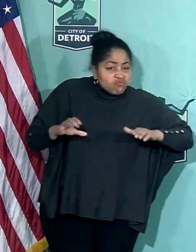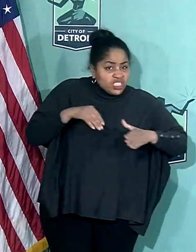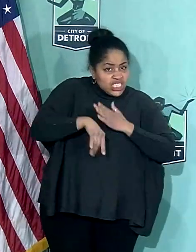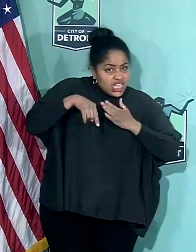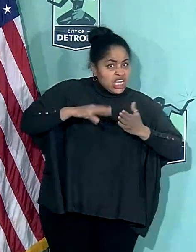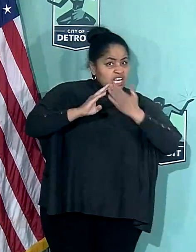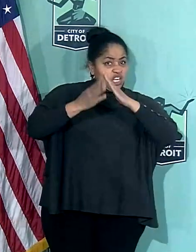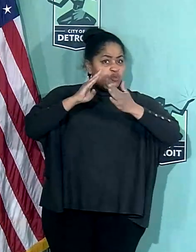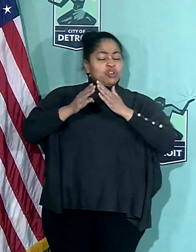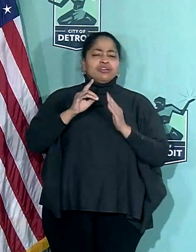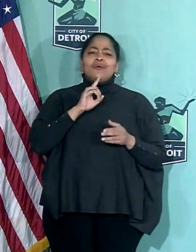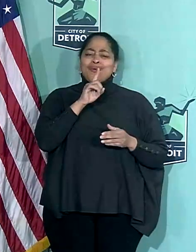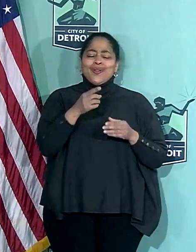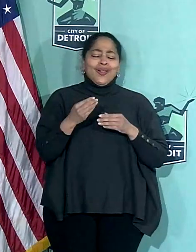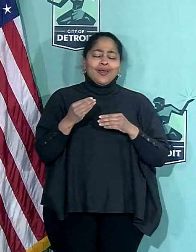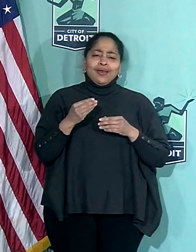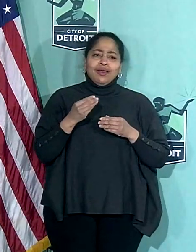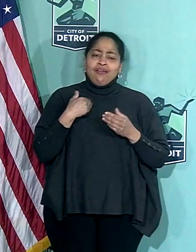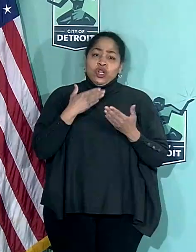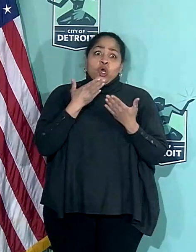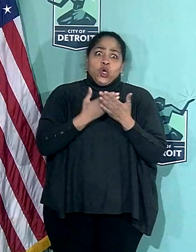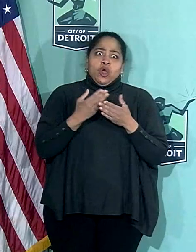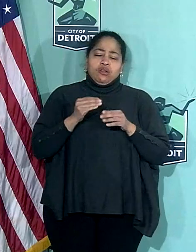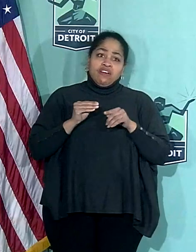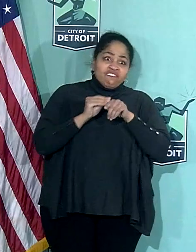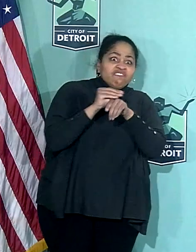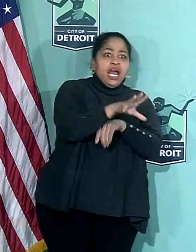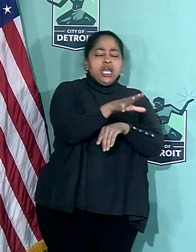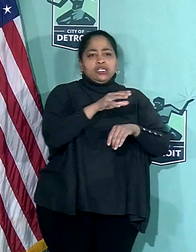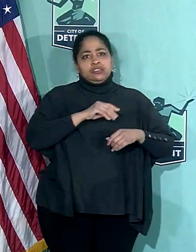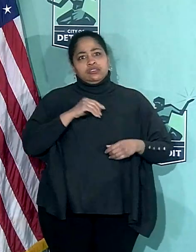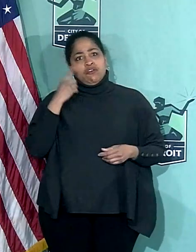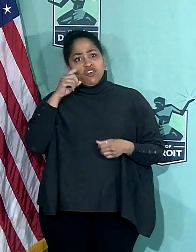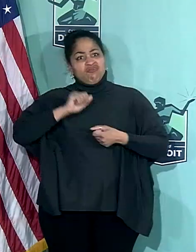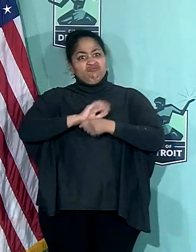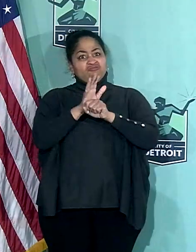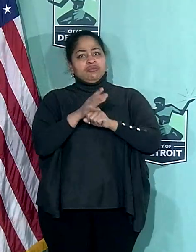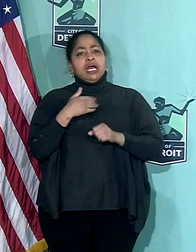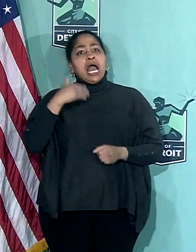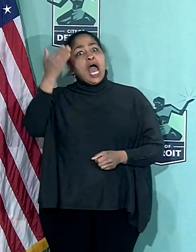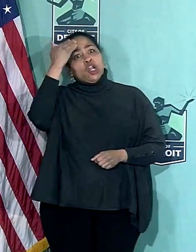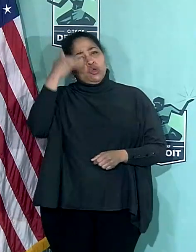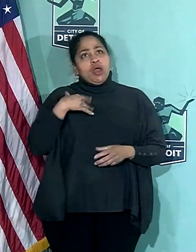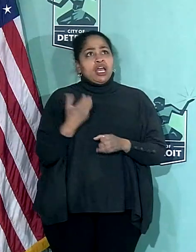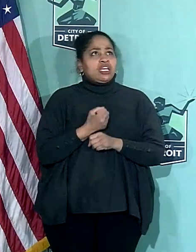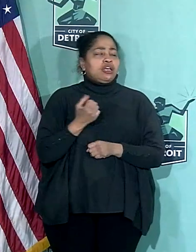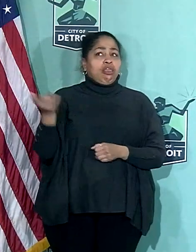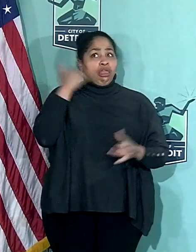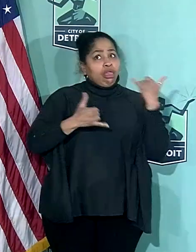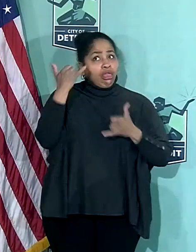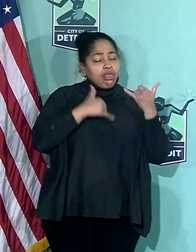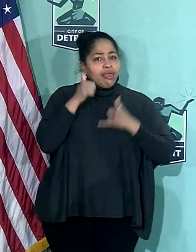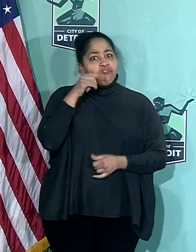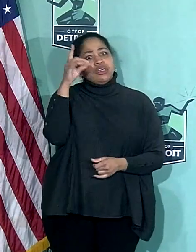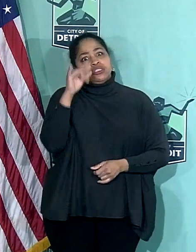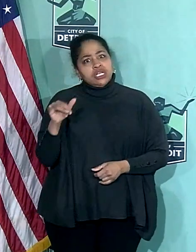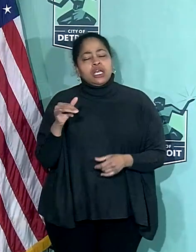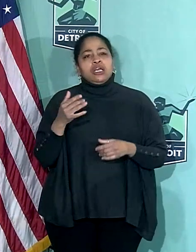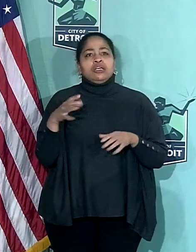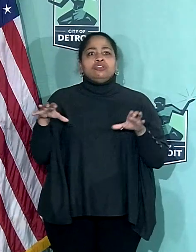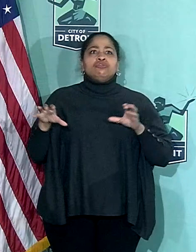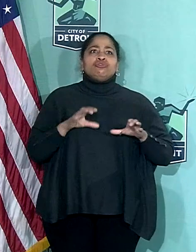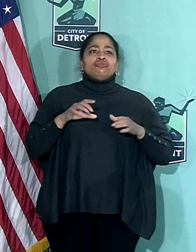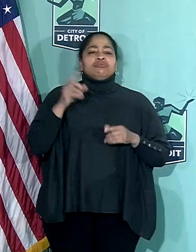is having a real effect. And I must get a half a dozen calls every day to do national